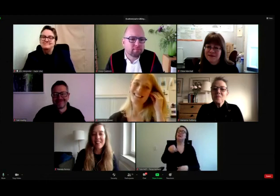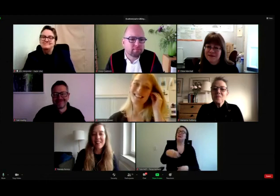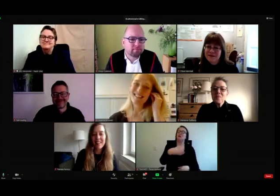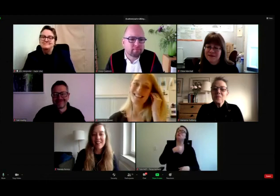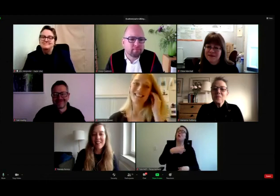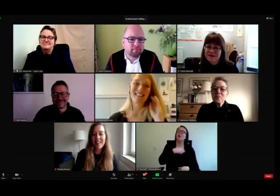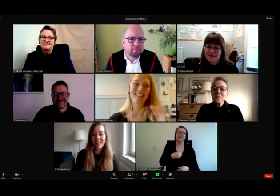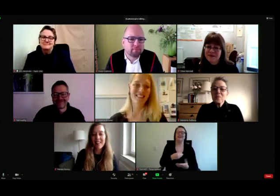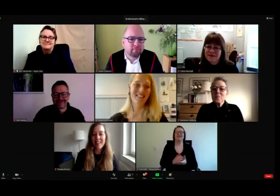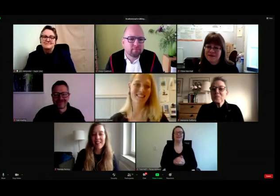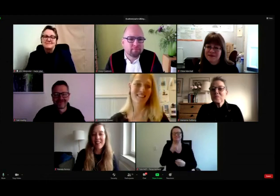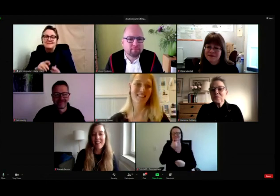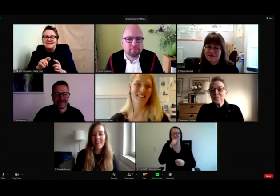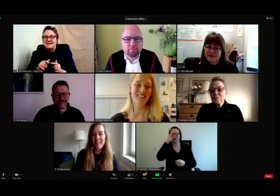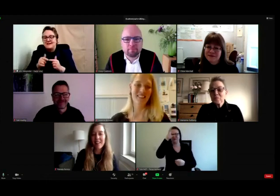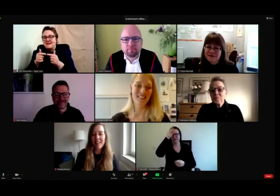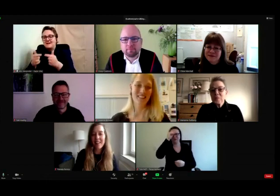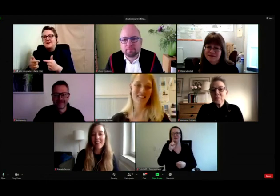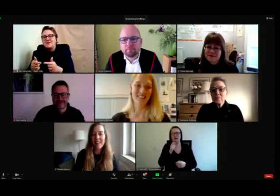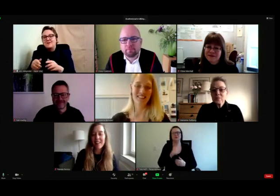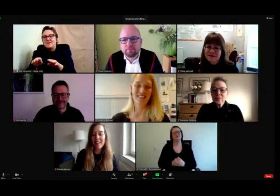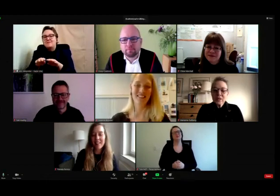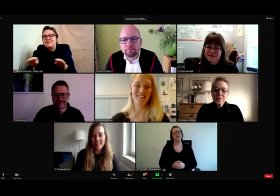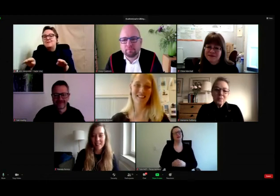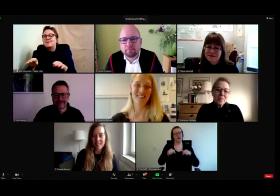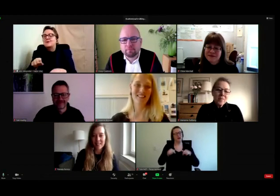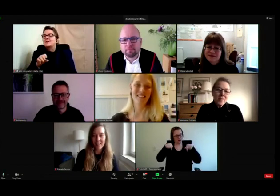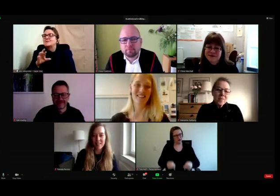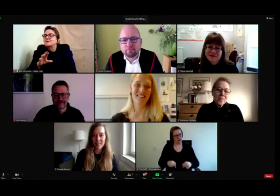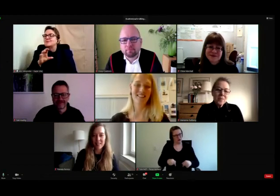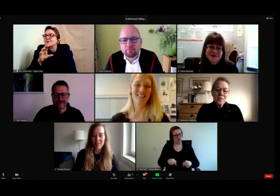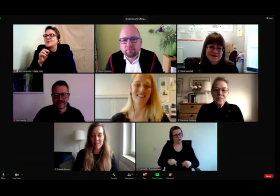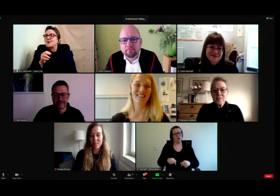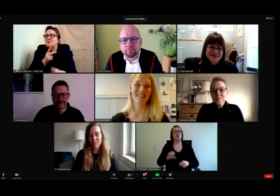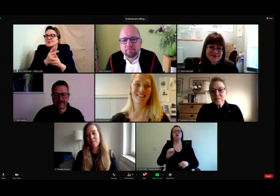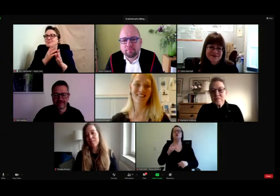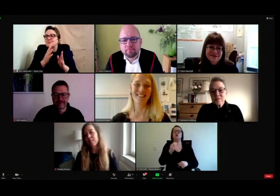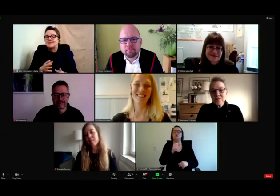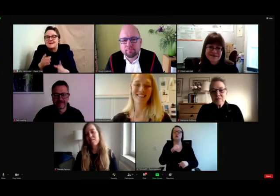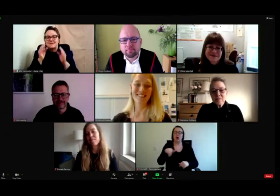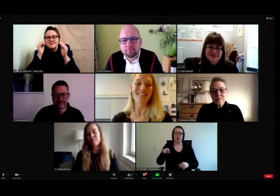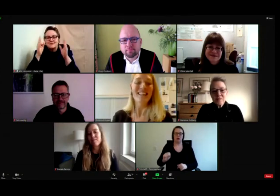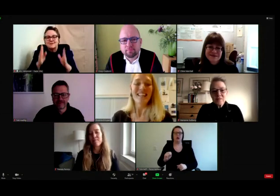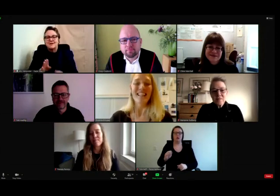Now I give the floor to your co-promoter, Susanna Brouwer.